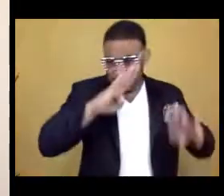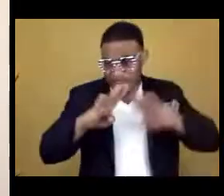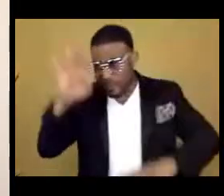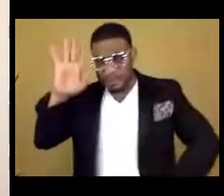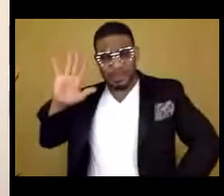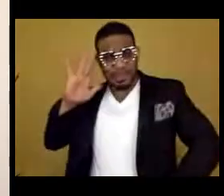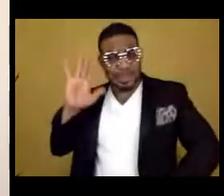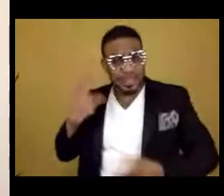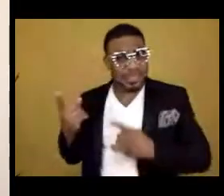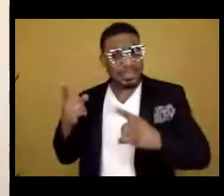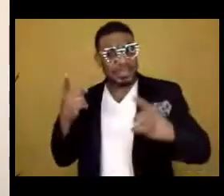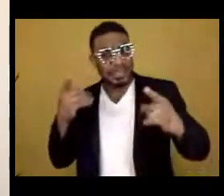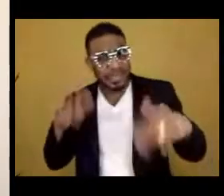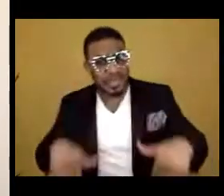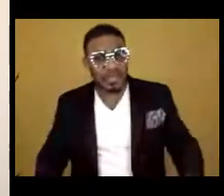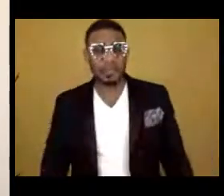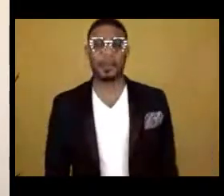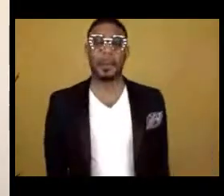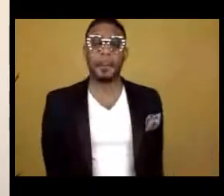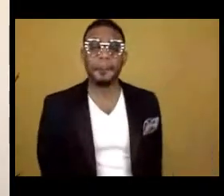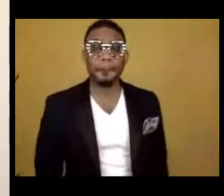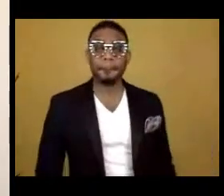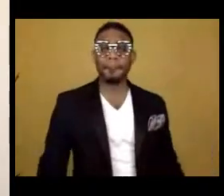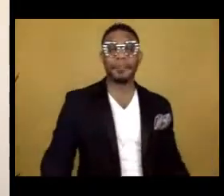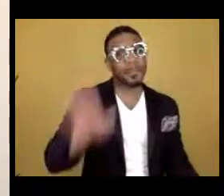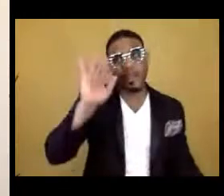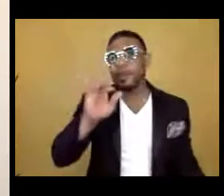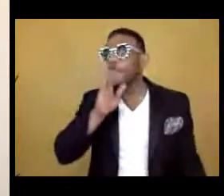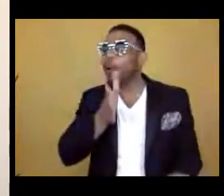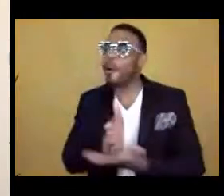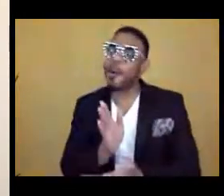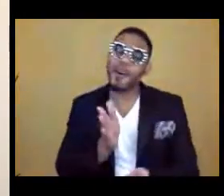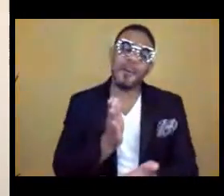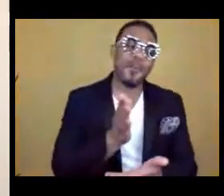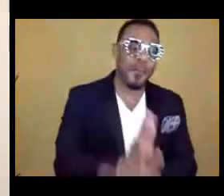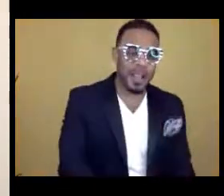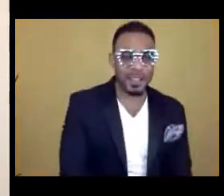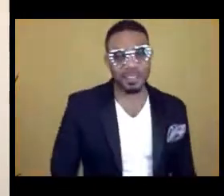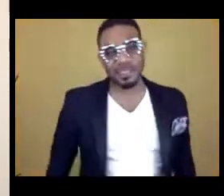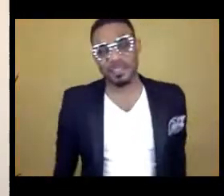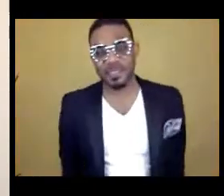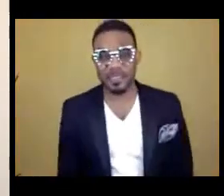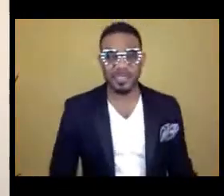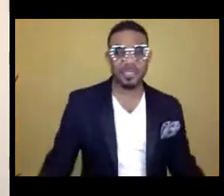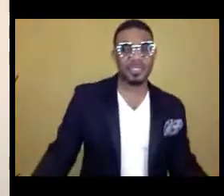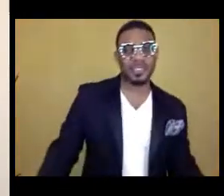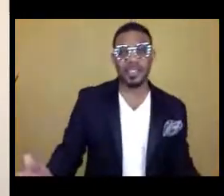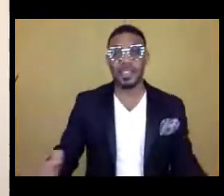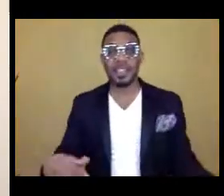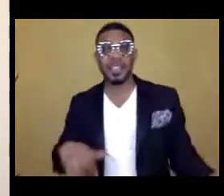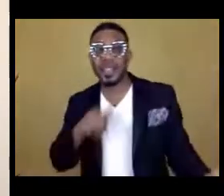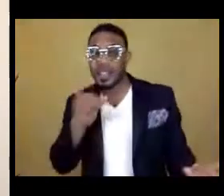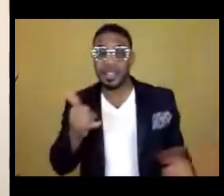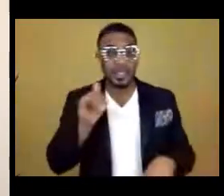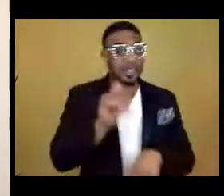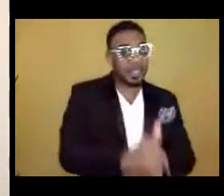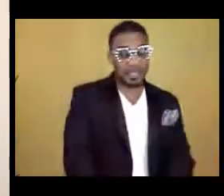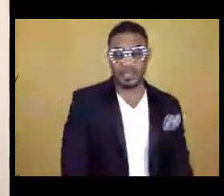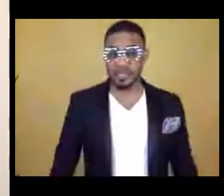that hasn't happened yet. I know I'll be alright, but I'm not